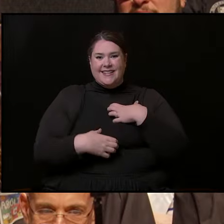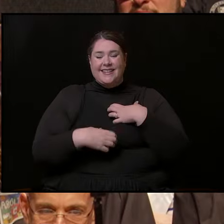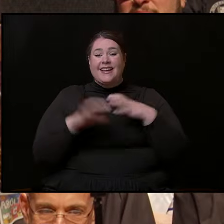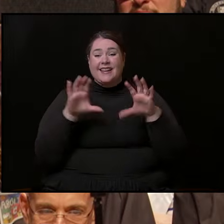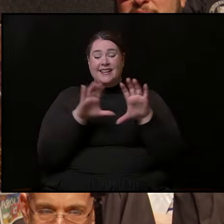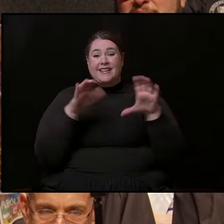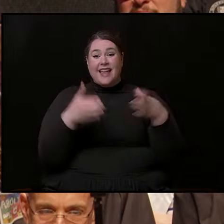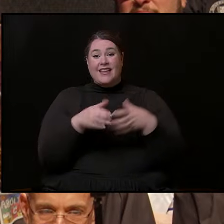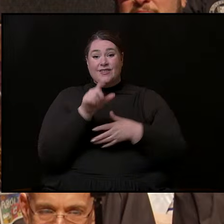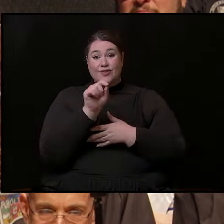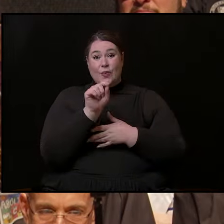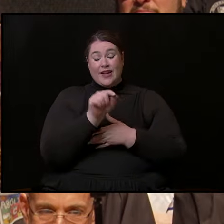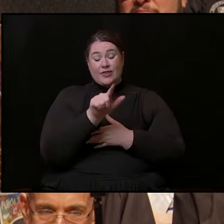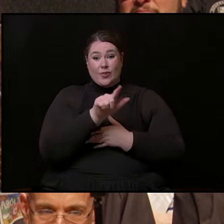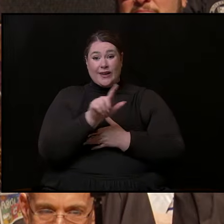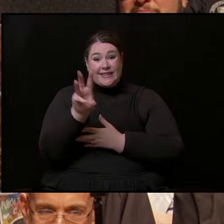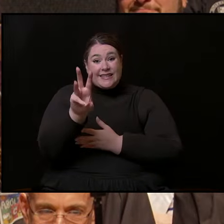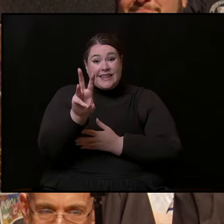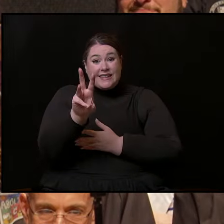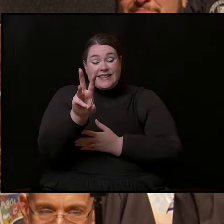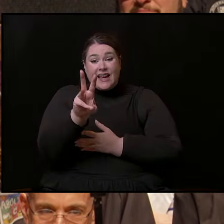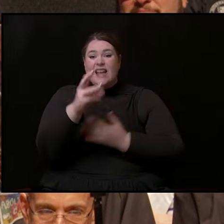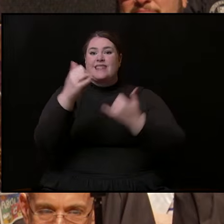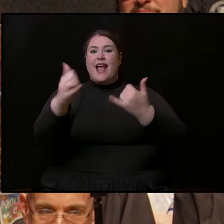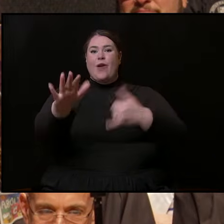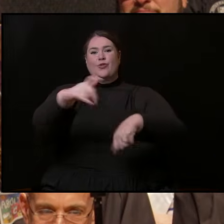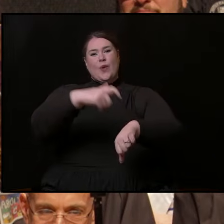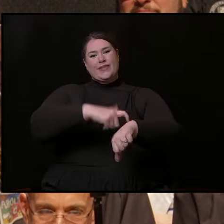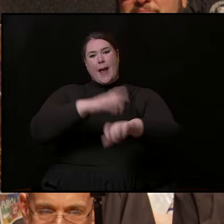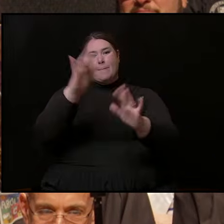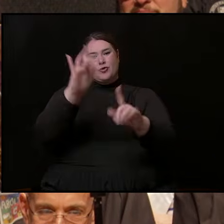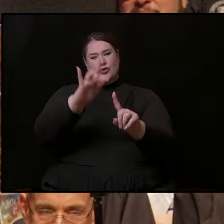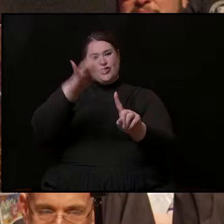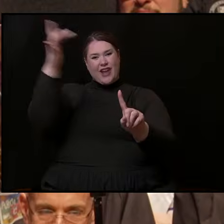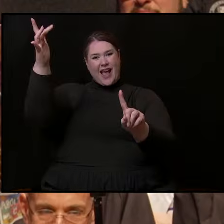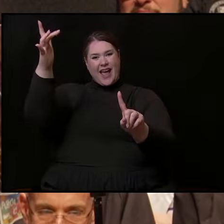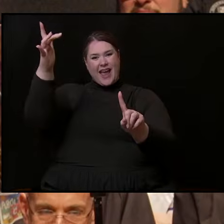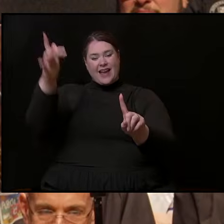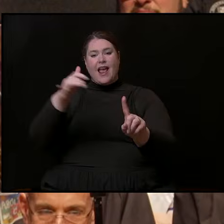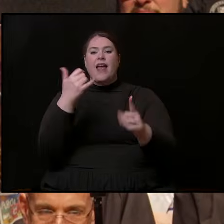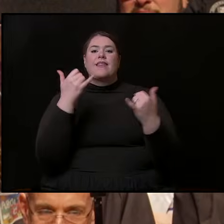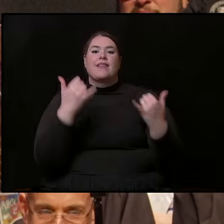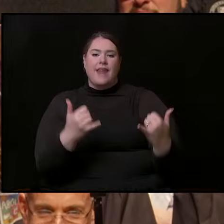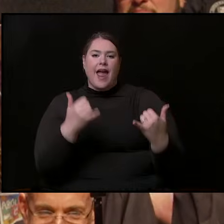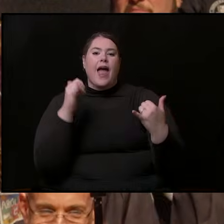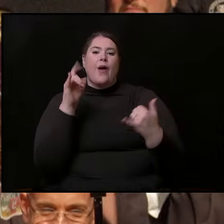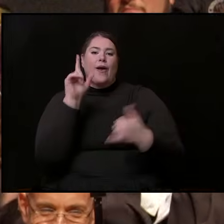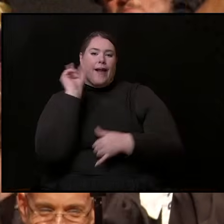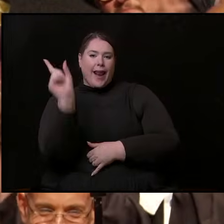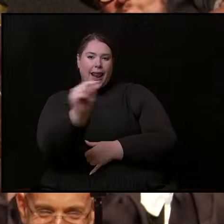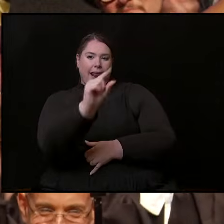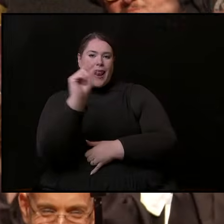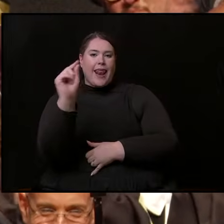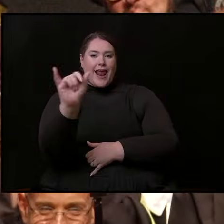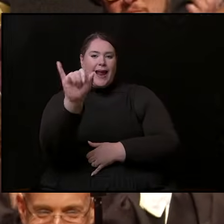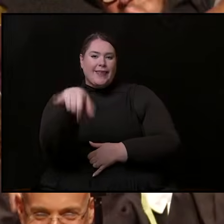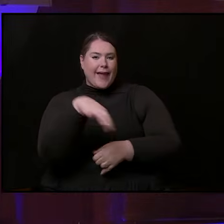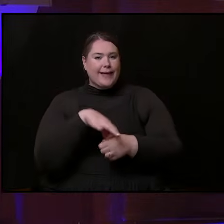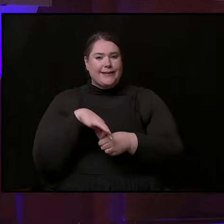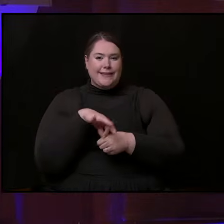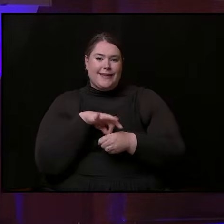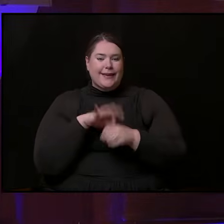2026, now is your time to shine. Now clock that T.